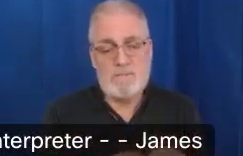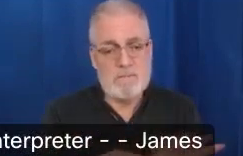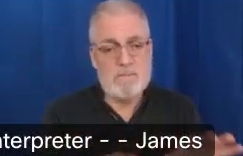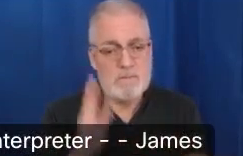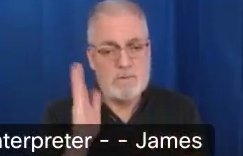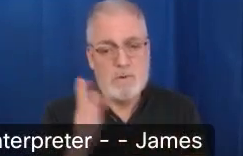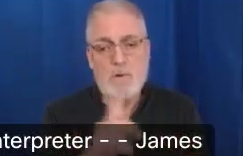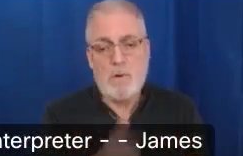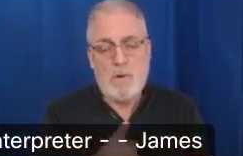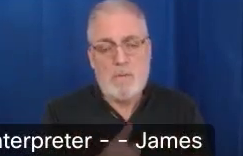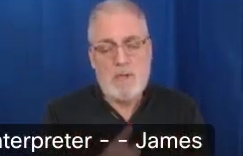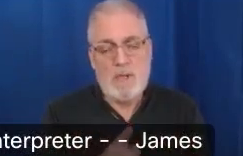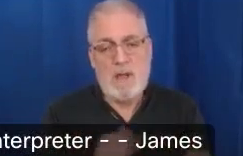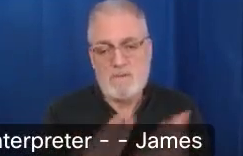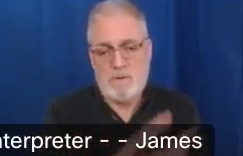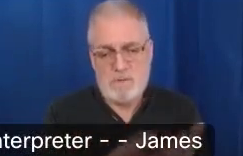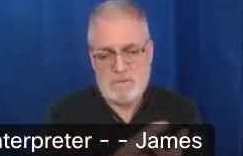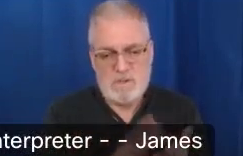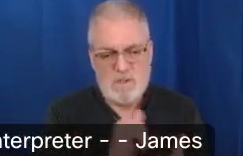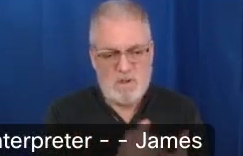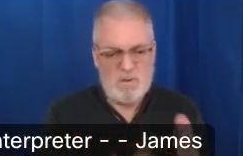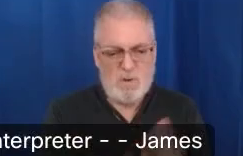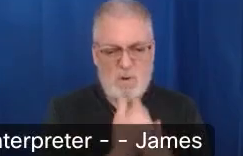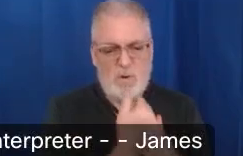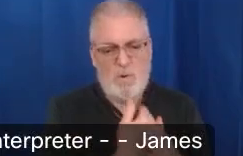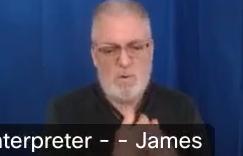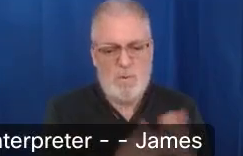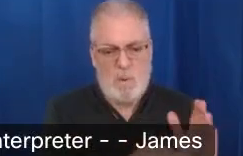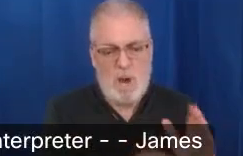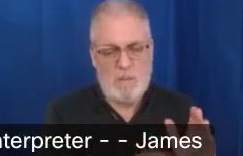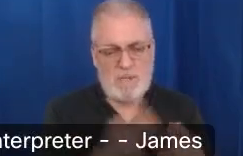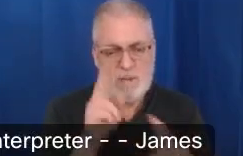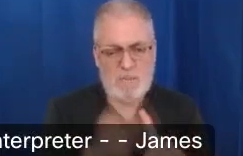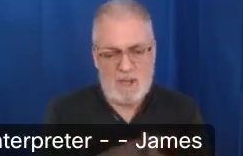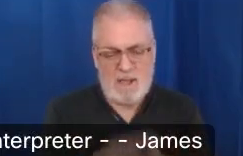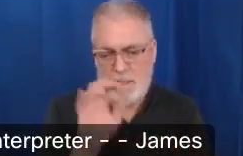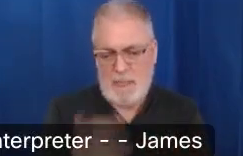to certain populations or not, and what those work requirements are. And